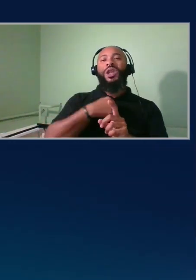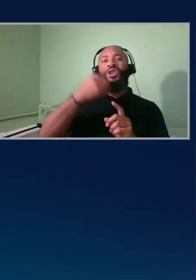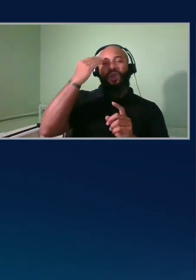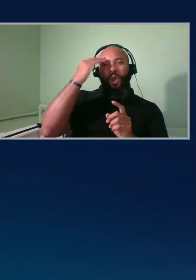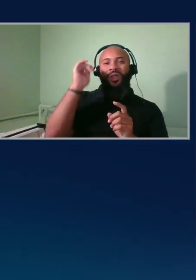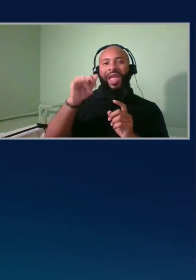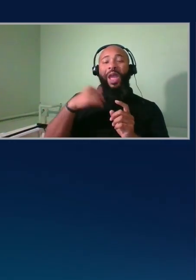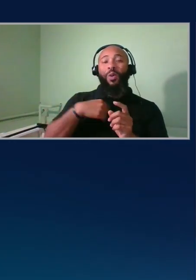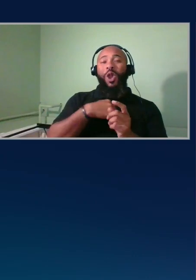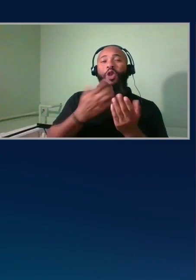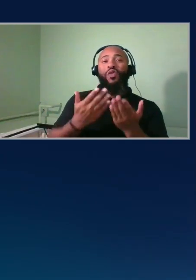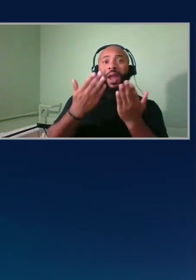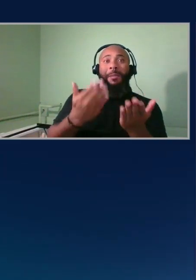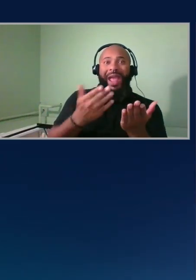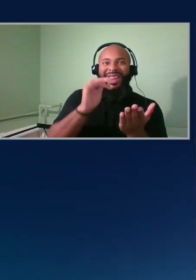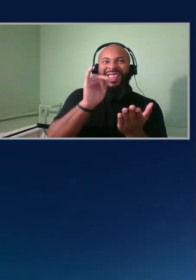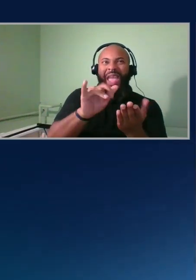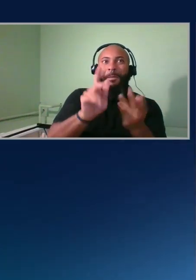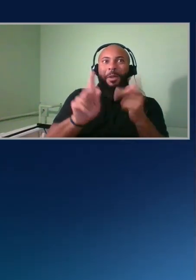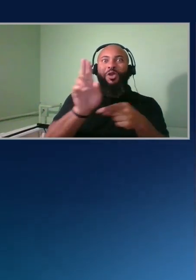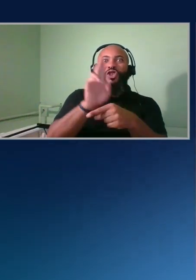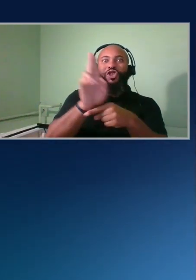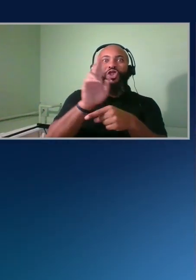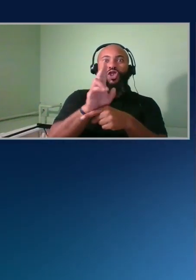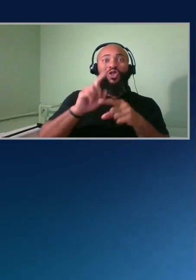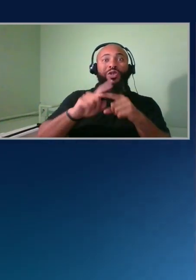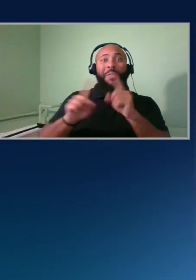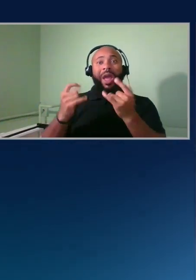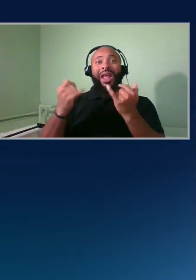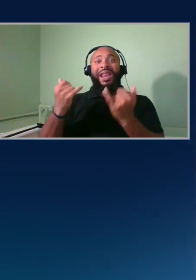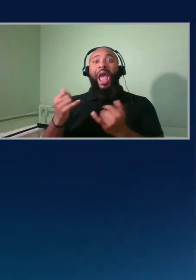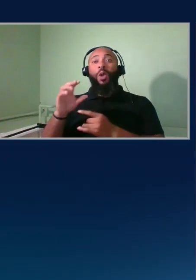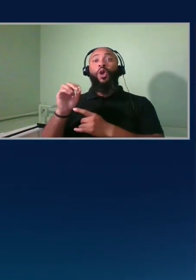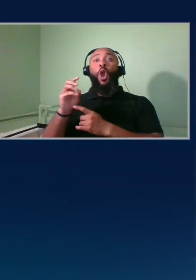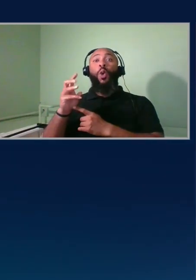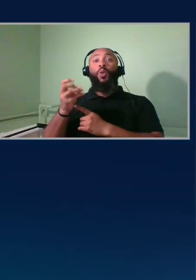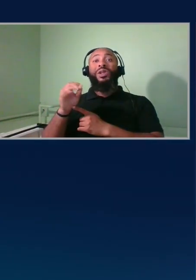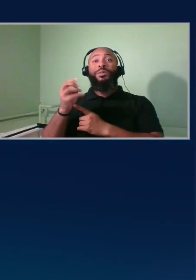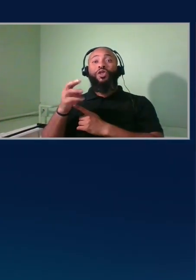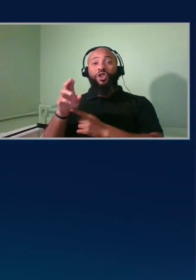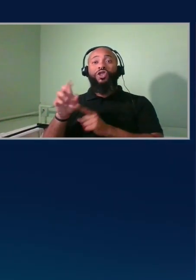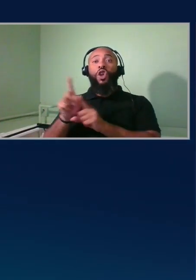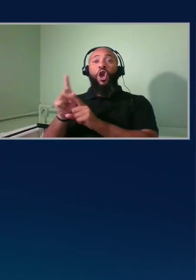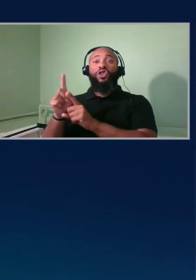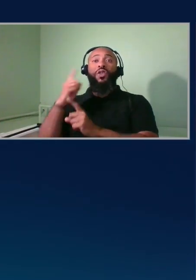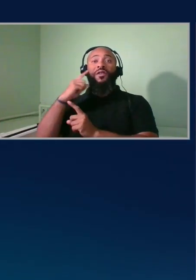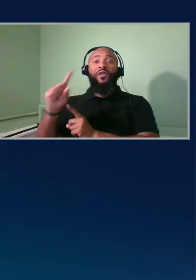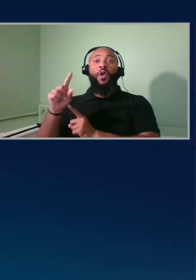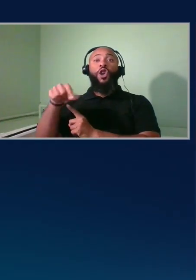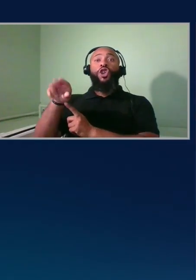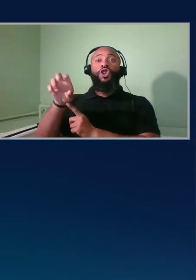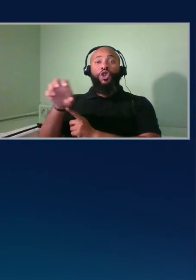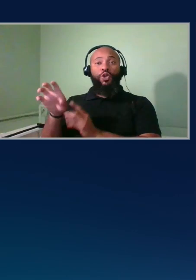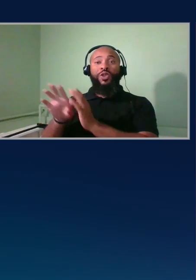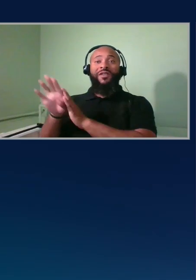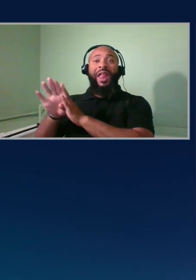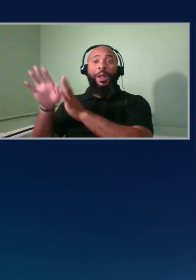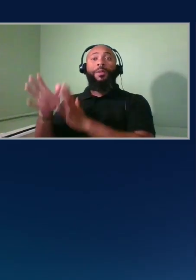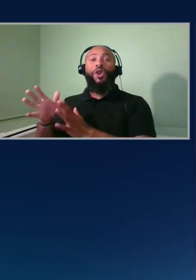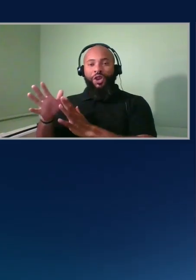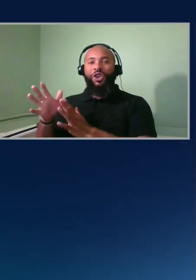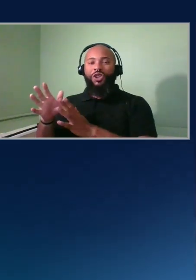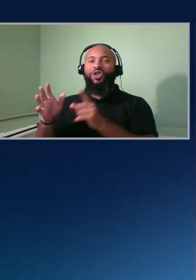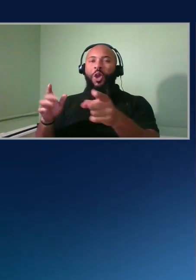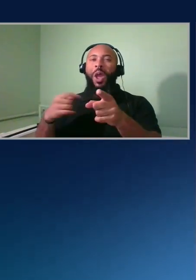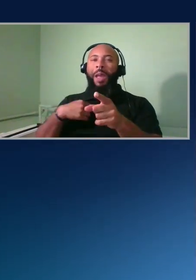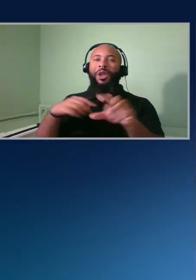right? Code Whisperer is now Amazon Q for Developer. Correct. Okay. So if people, I'm going to do this. I'm going to drop this link in the chat because why not? I